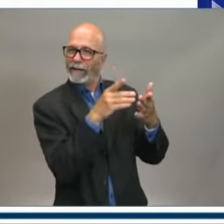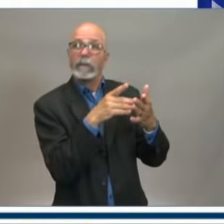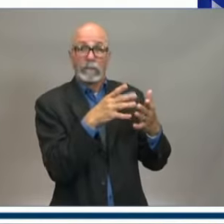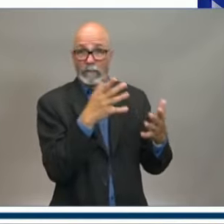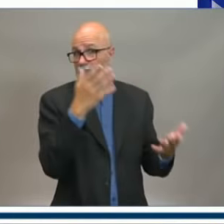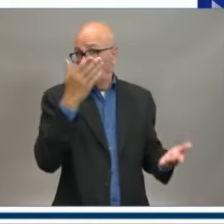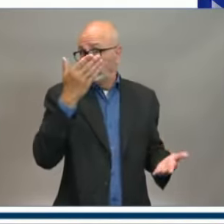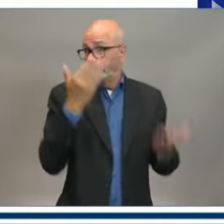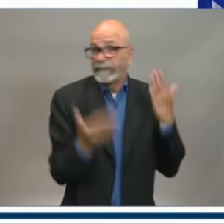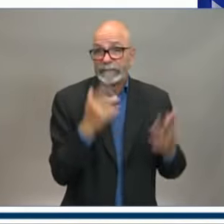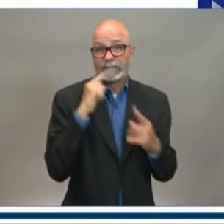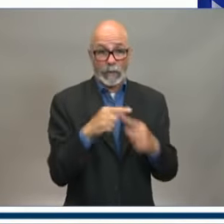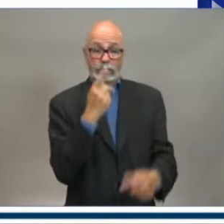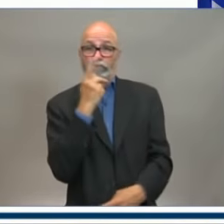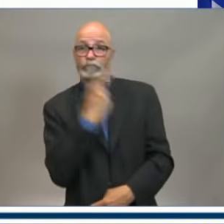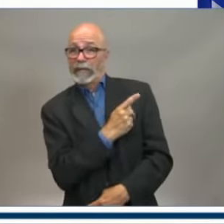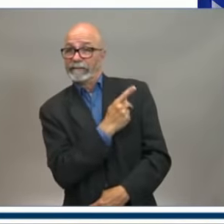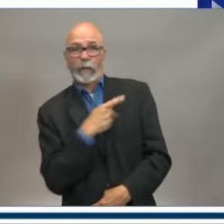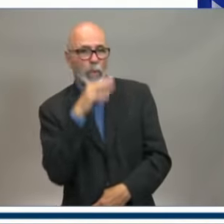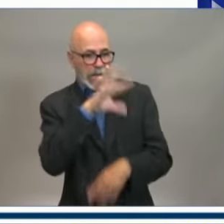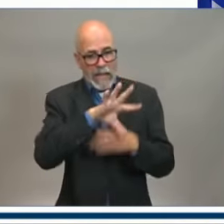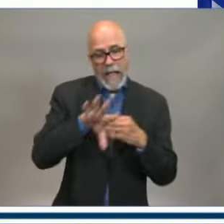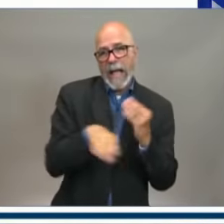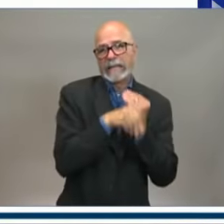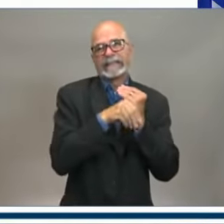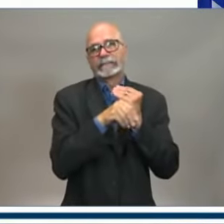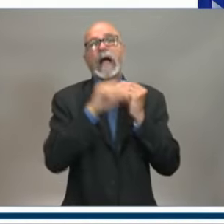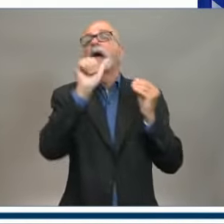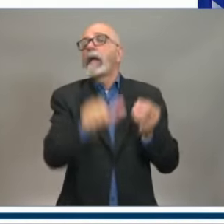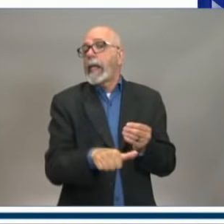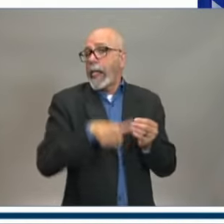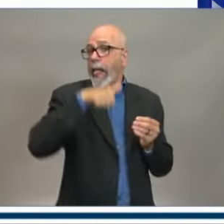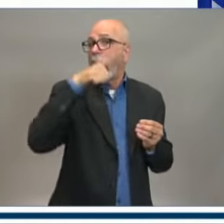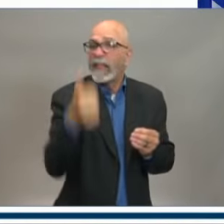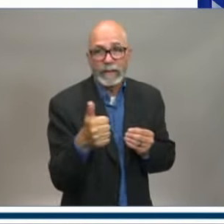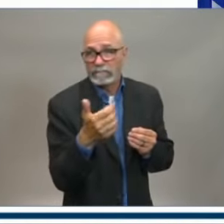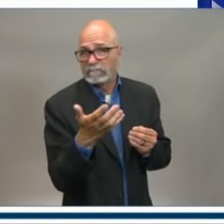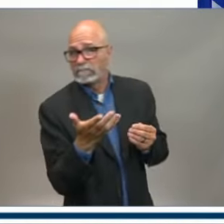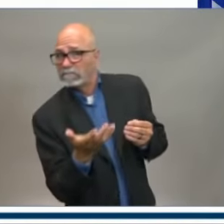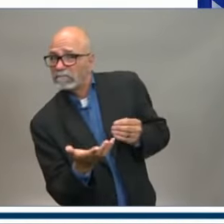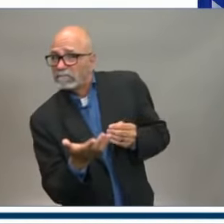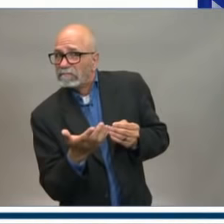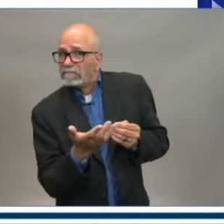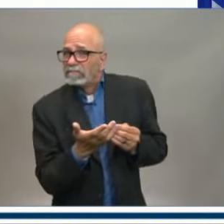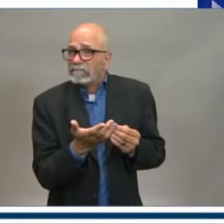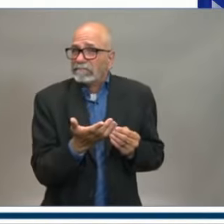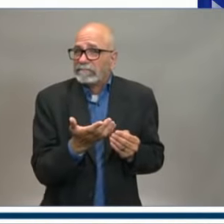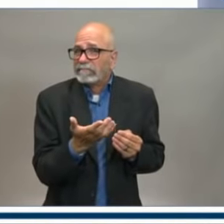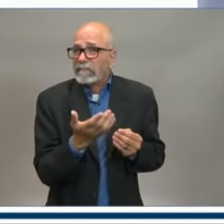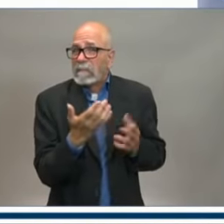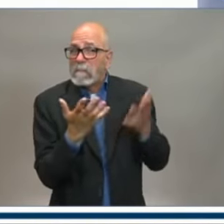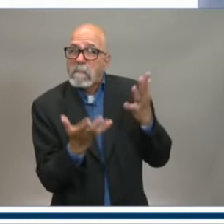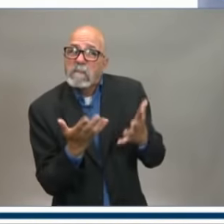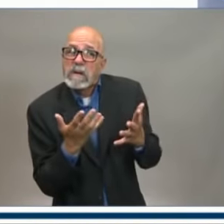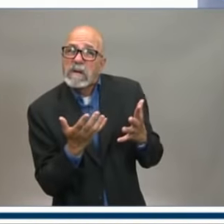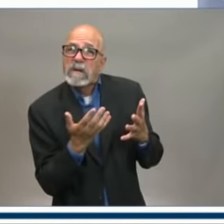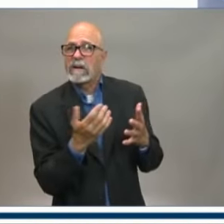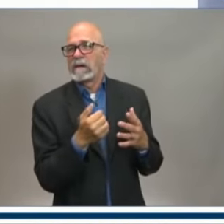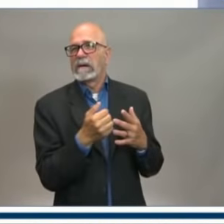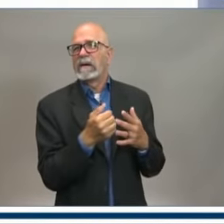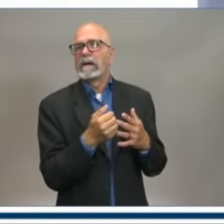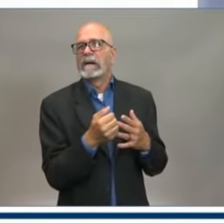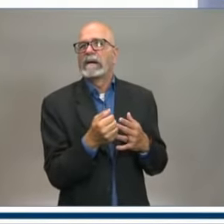of defendants, and I'm just wondering if the province is prepared for this possibility. I haven't been involved or